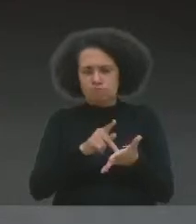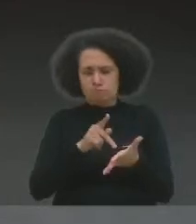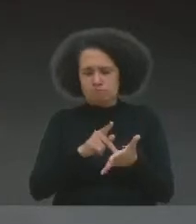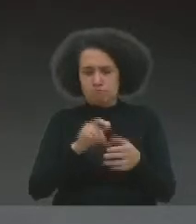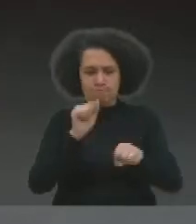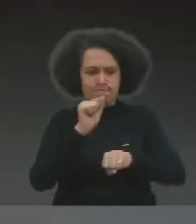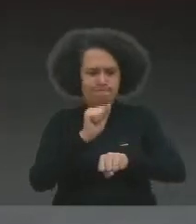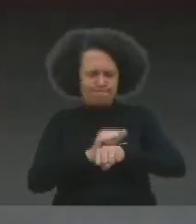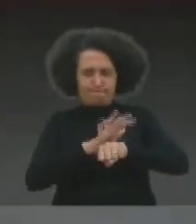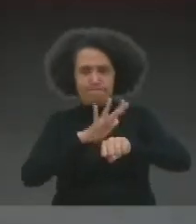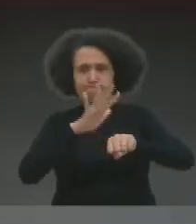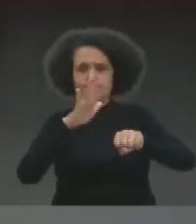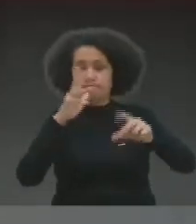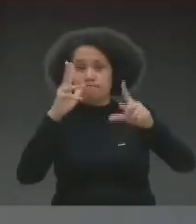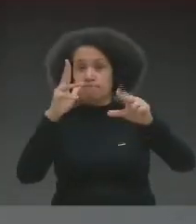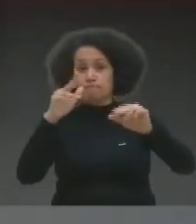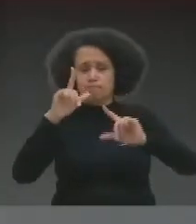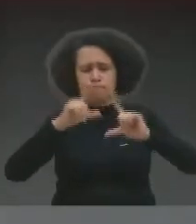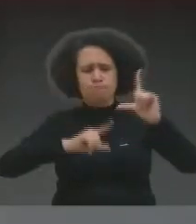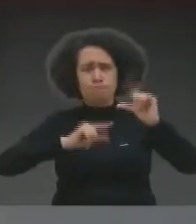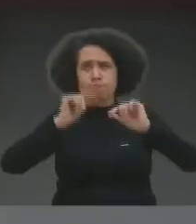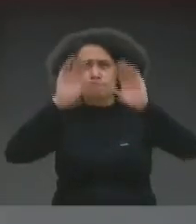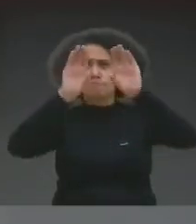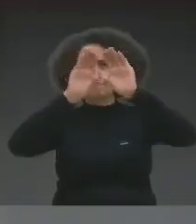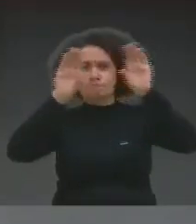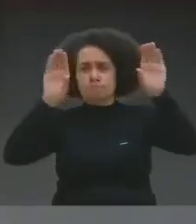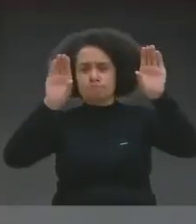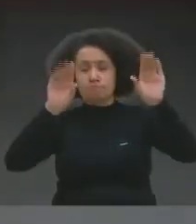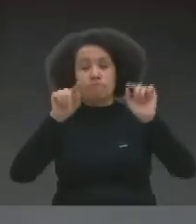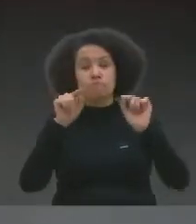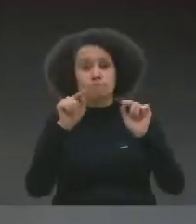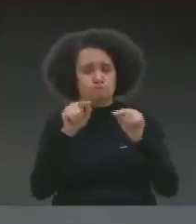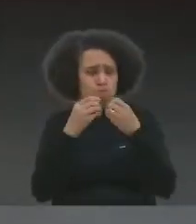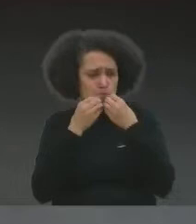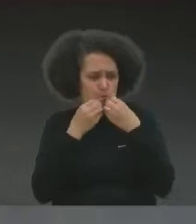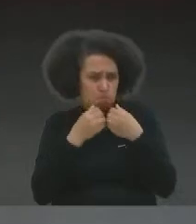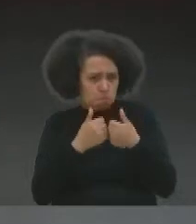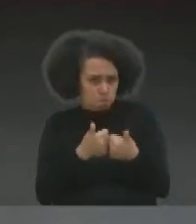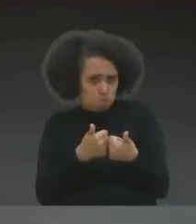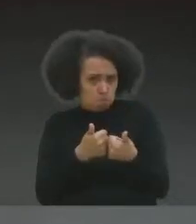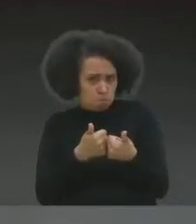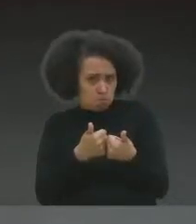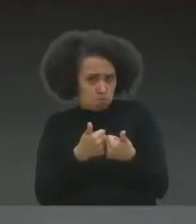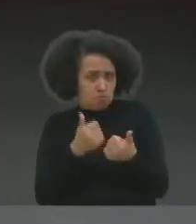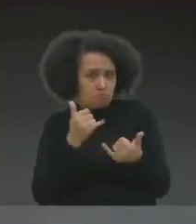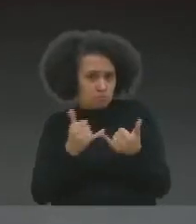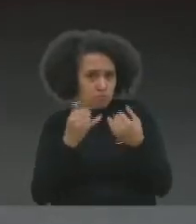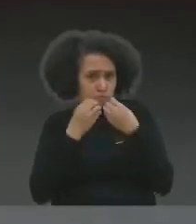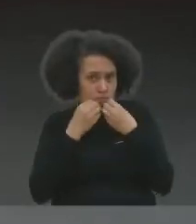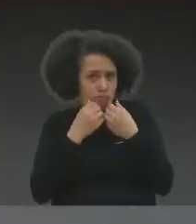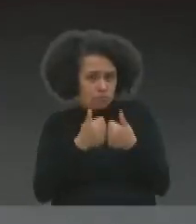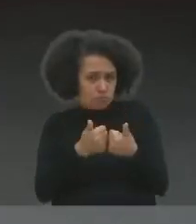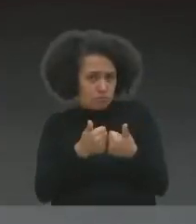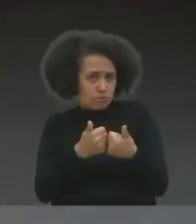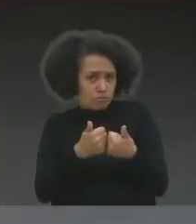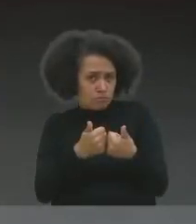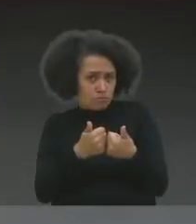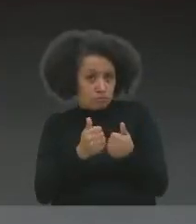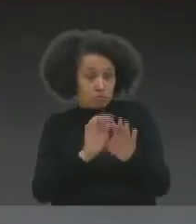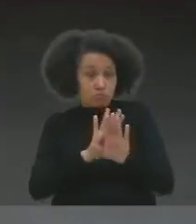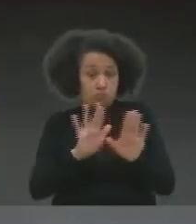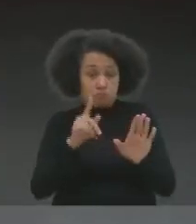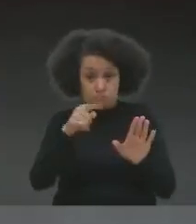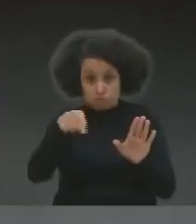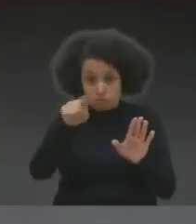como as estrelas do céu. Does that sound good? Isso soa bem, parece bom? Do you want to shine like a star forever?